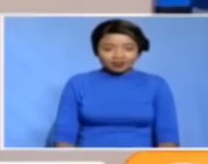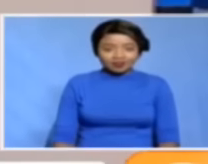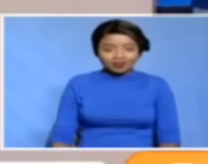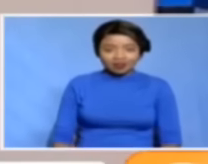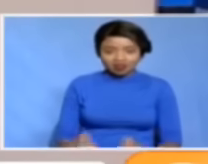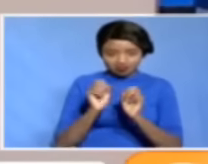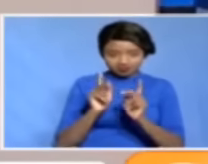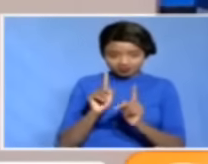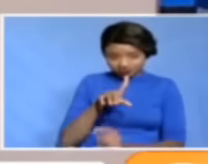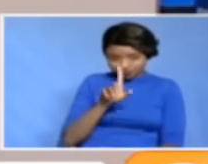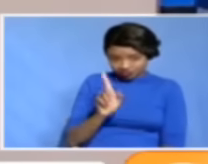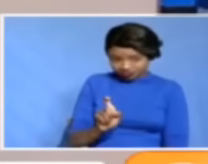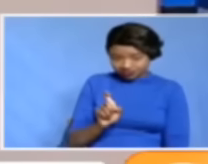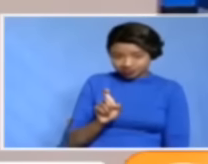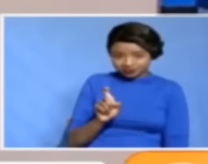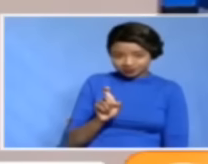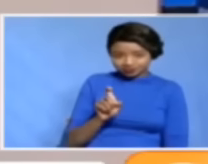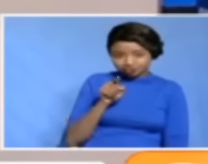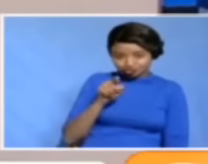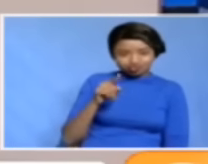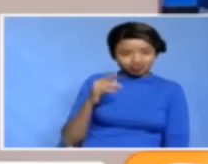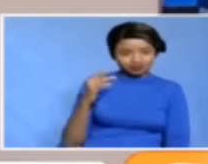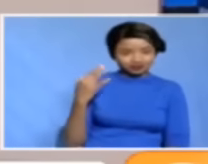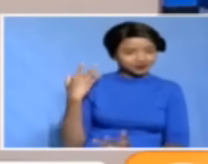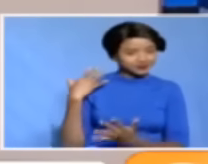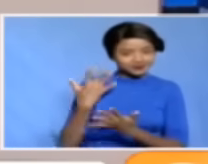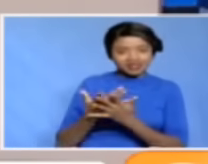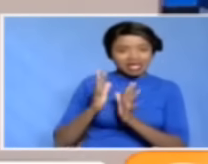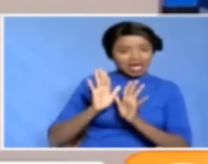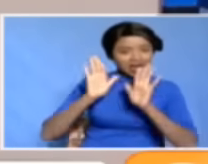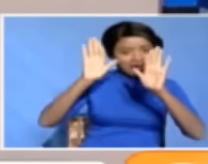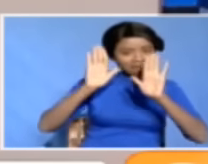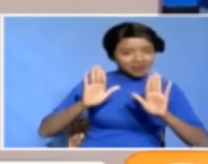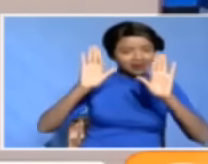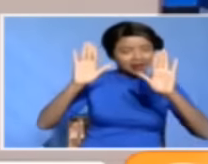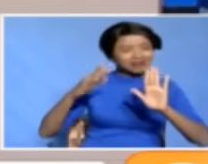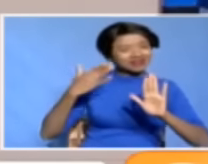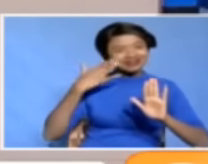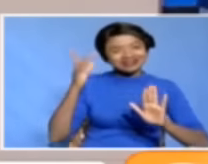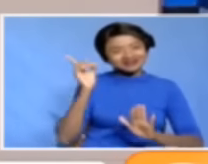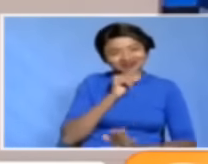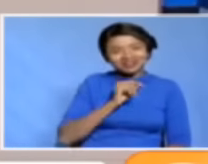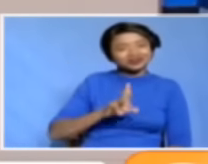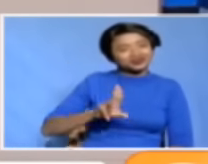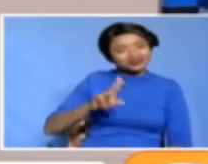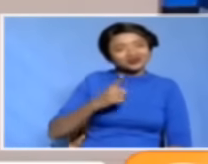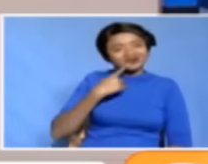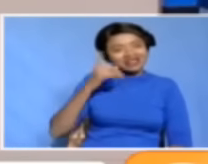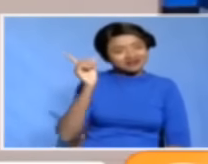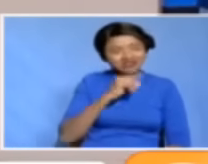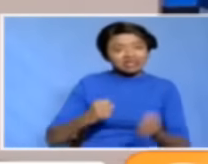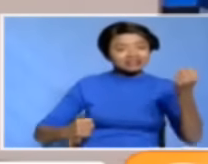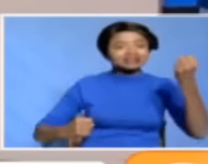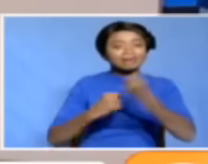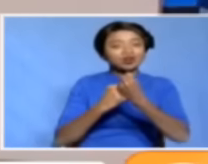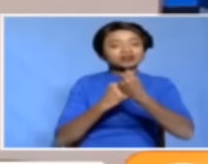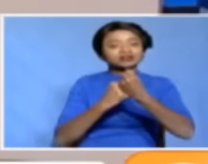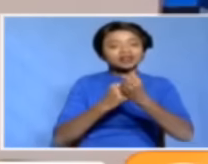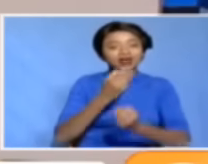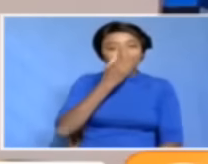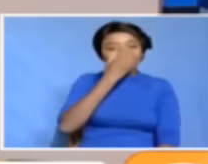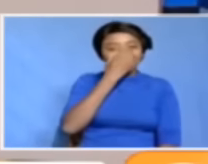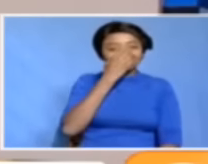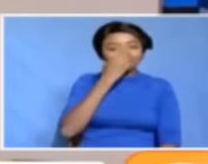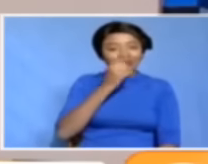in campaigns, yes, where, yes, both the president and deputy president were. You've said it, the president has said, yes, it, yes, that they will support the deputy president. Absolutely. For 10